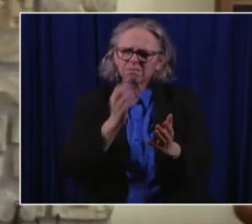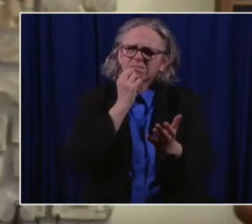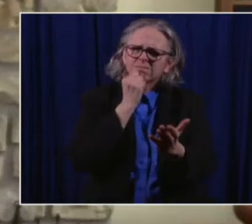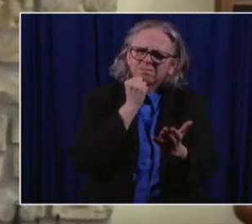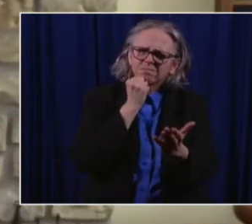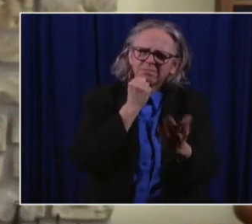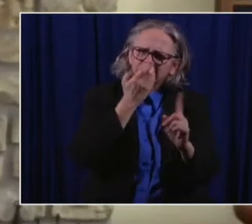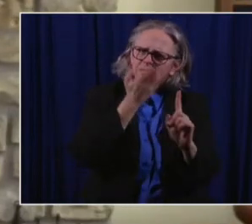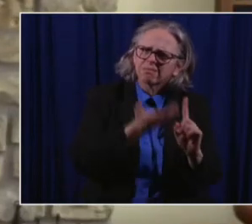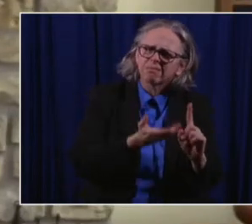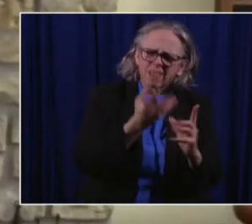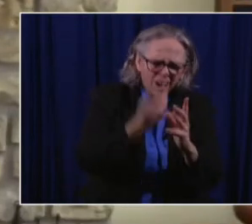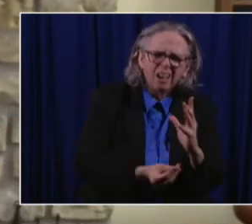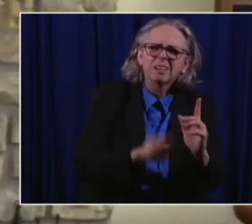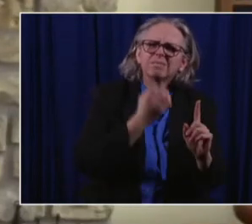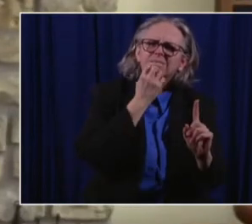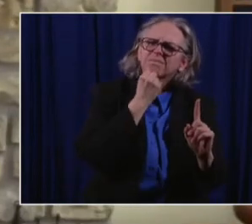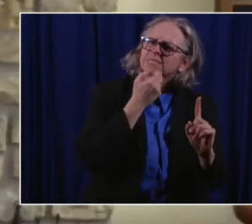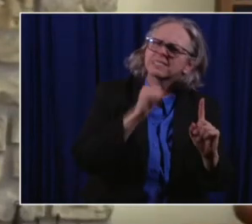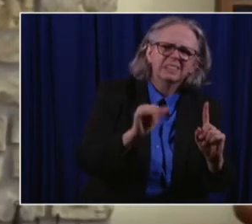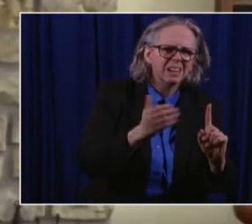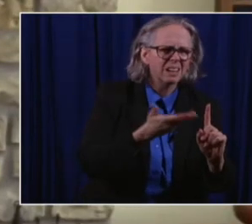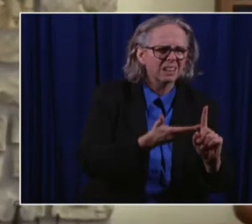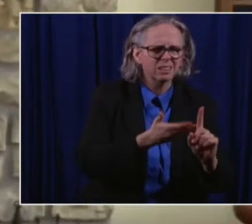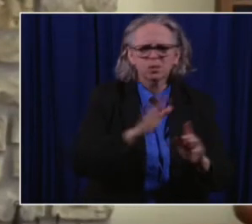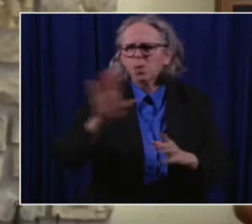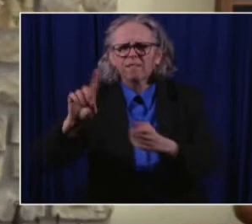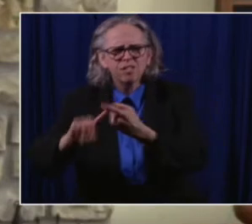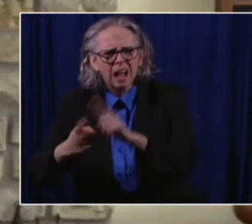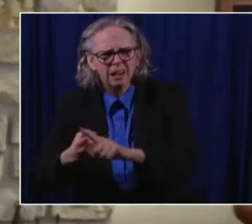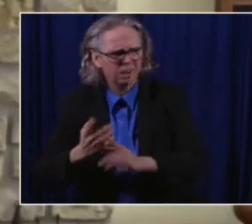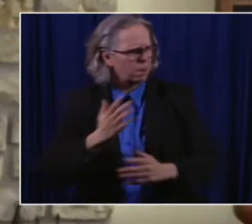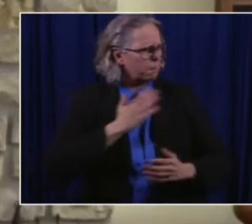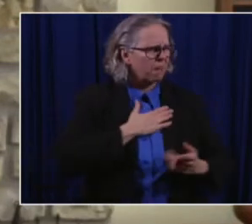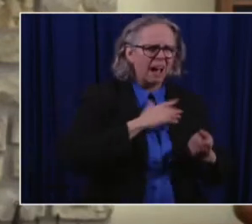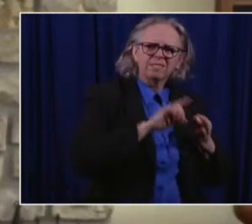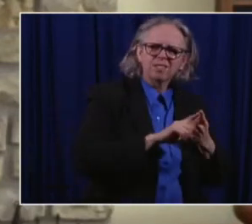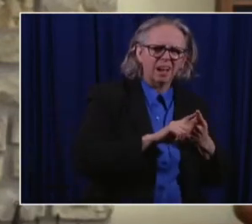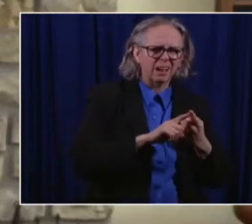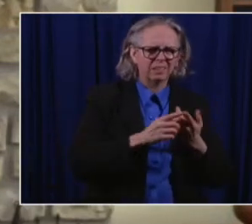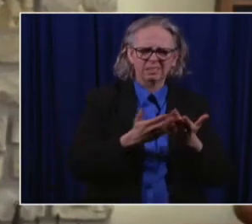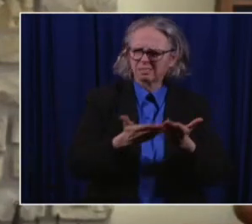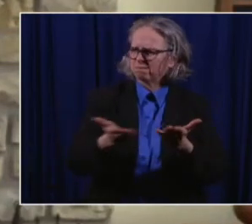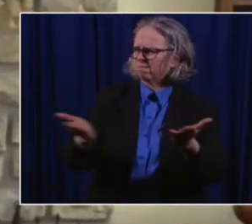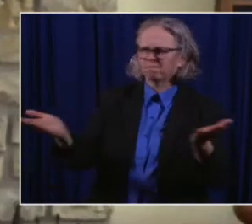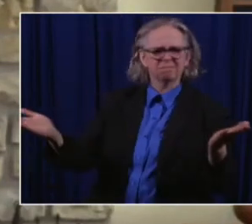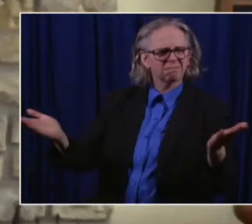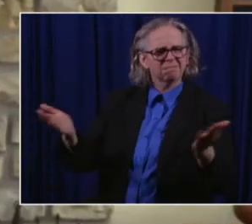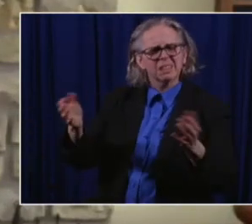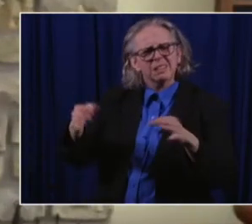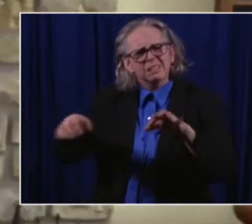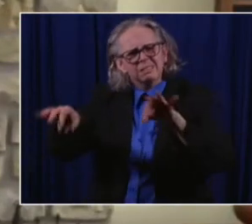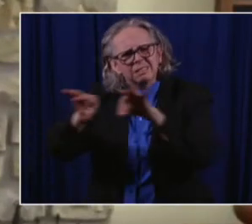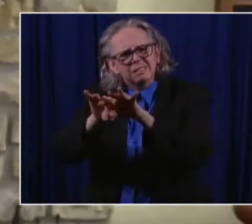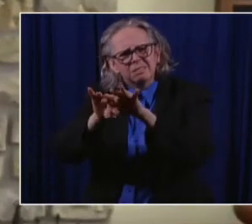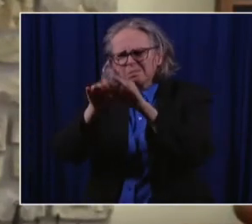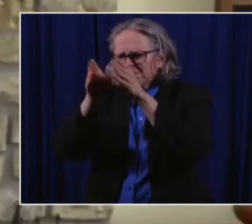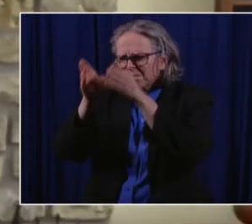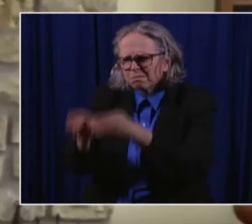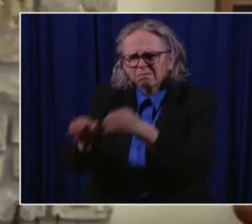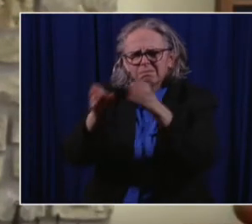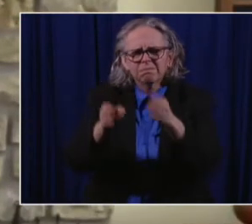Whether it's your friend or my friend or who it is, each life matters a lot. And I think all Ohioans